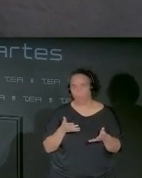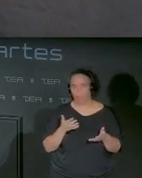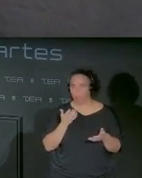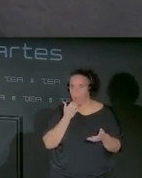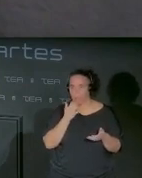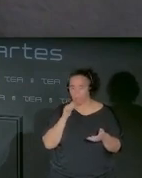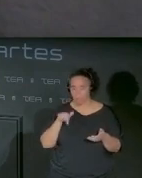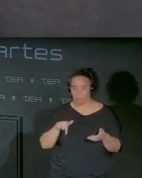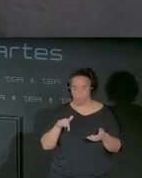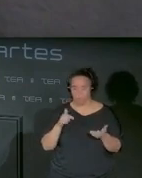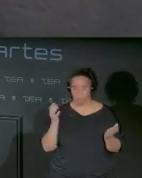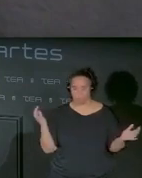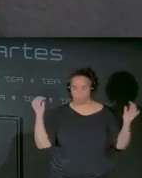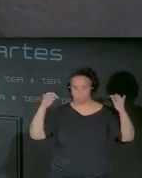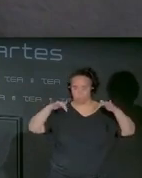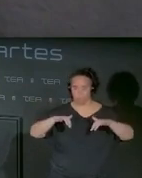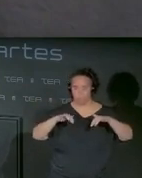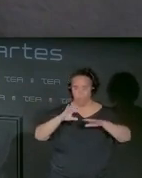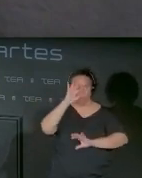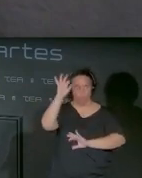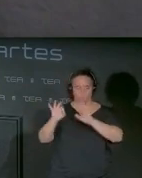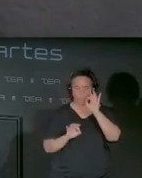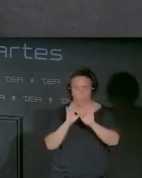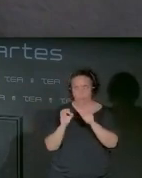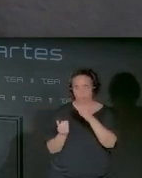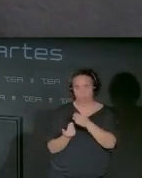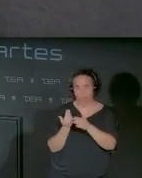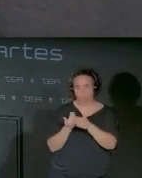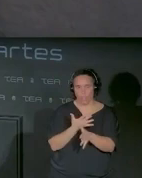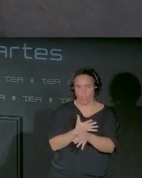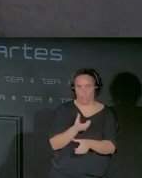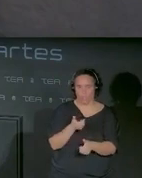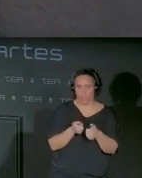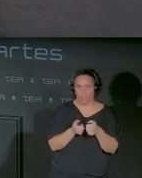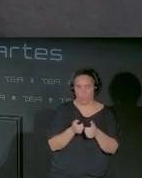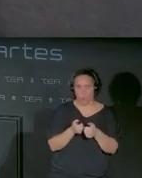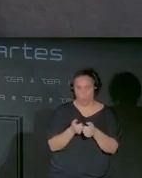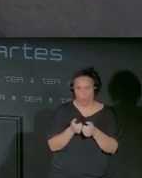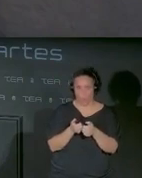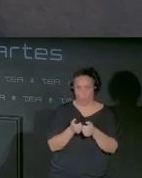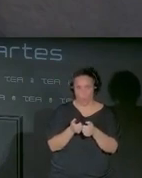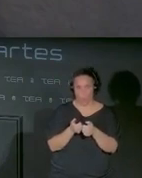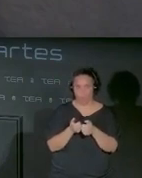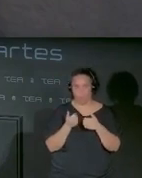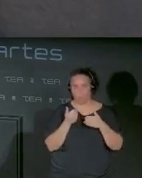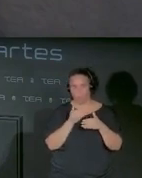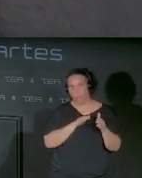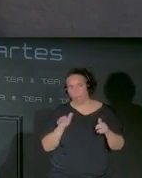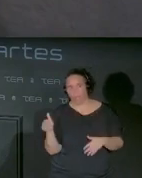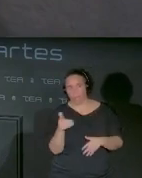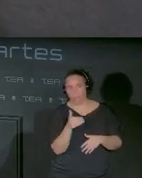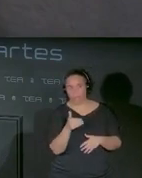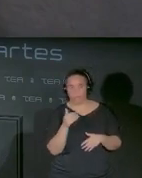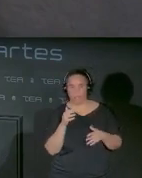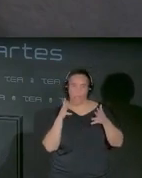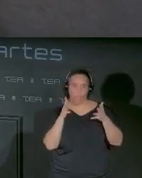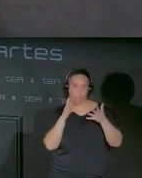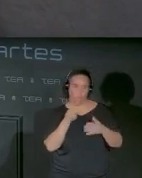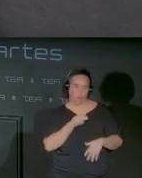are, no, not the Council, the Commission are starting to work and recognize games as well. We need